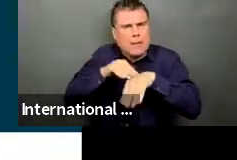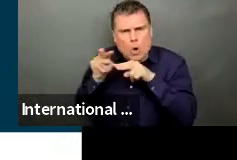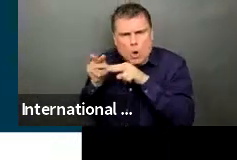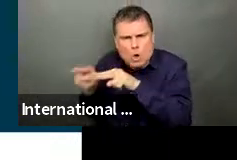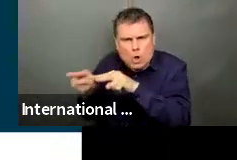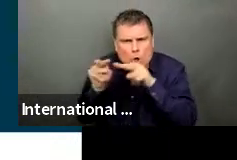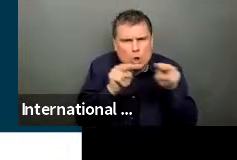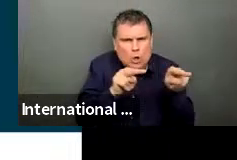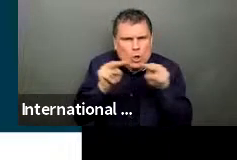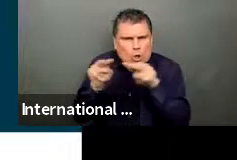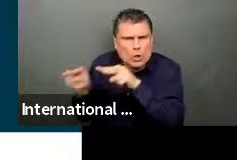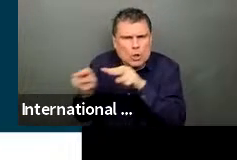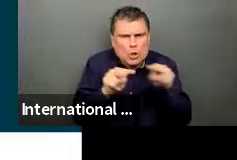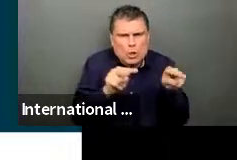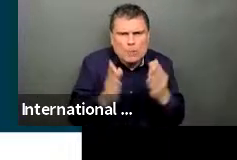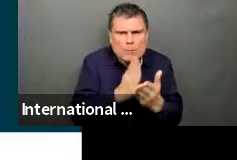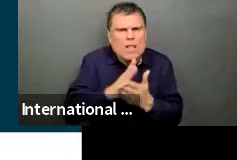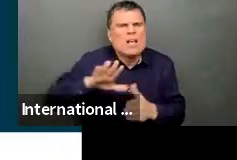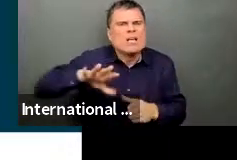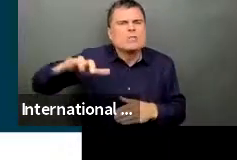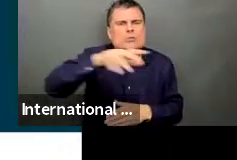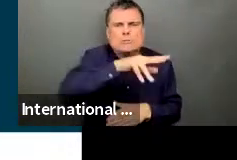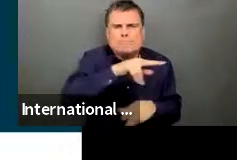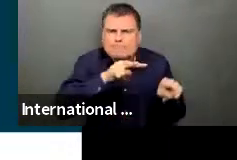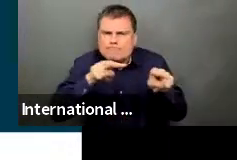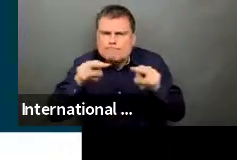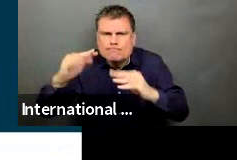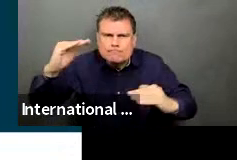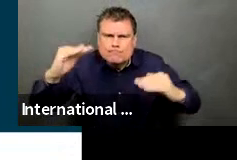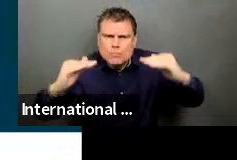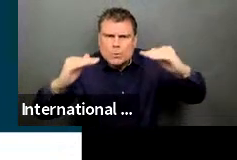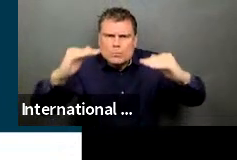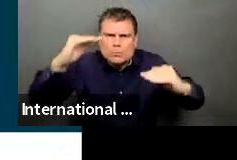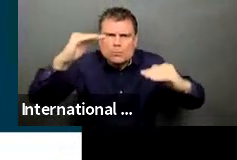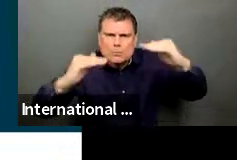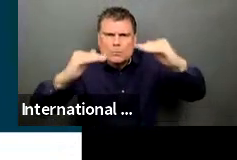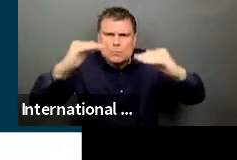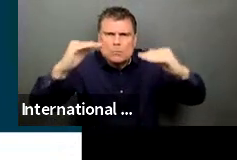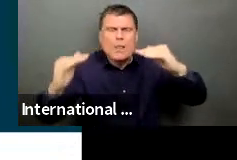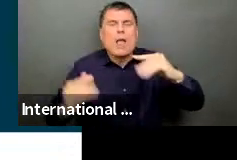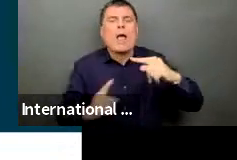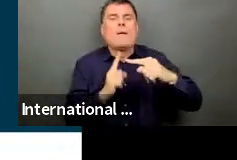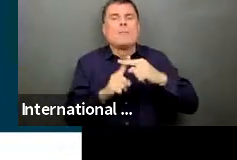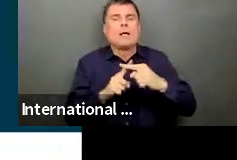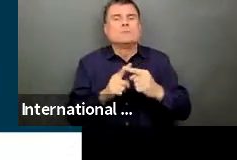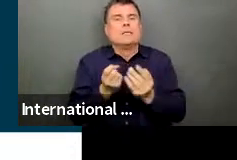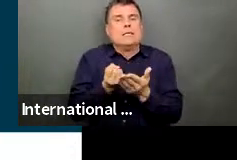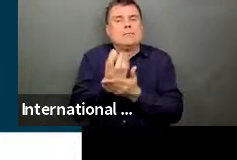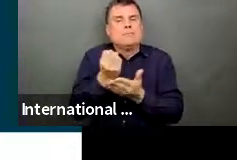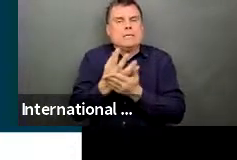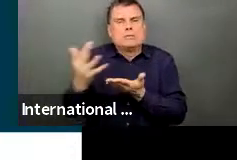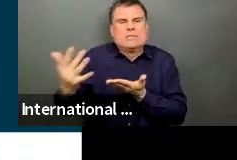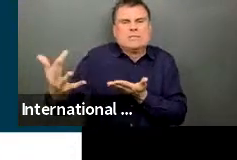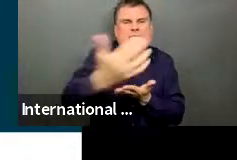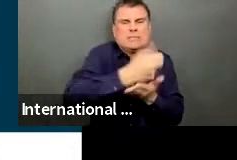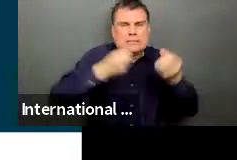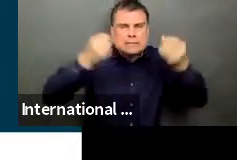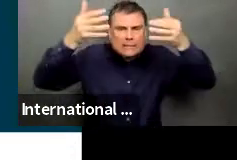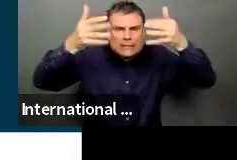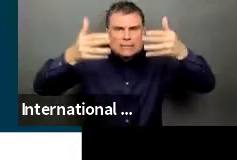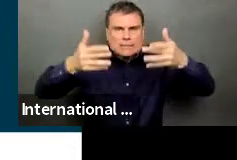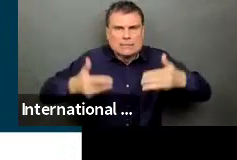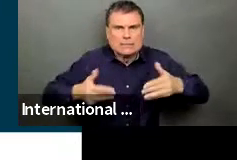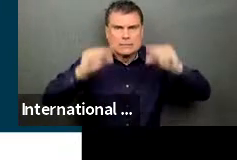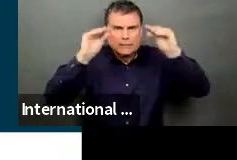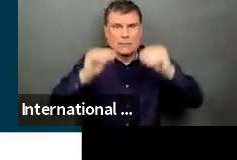to strengthen the collection of civil registration data on birth and on death too, which is important to understand